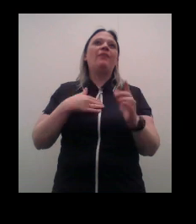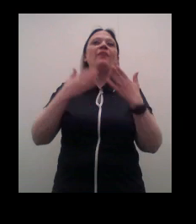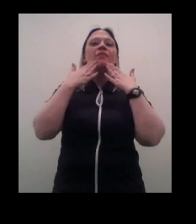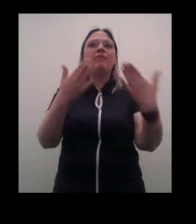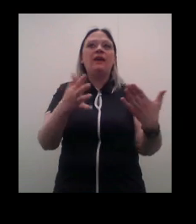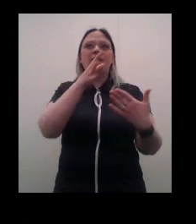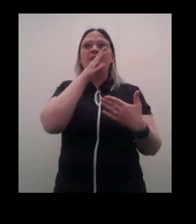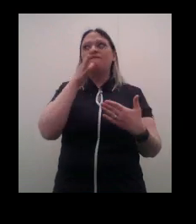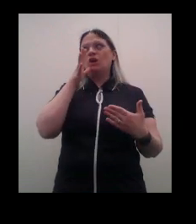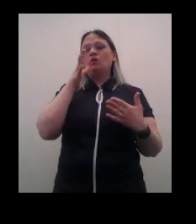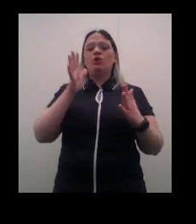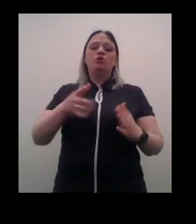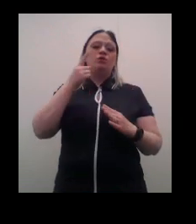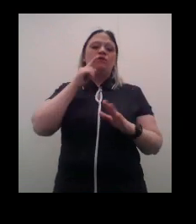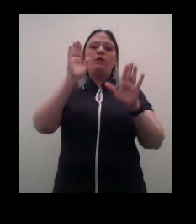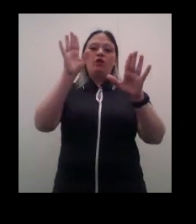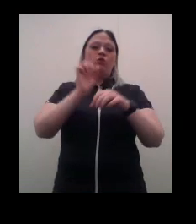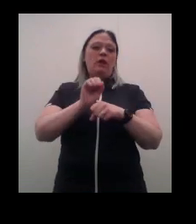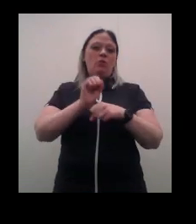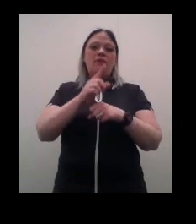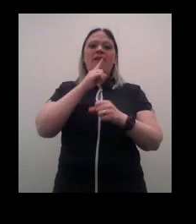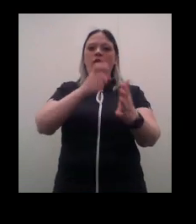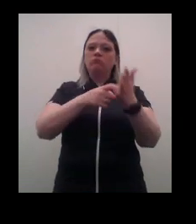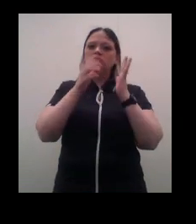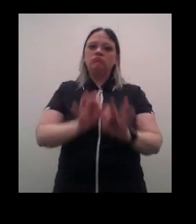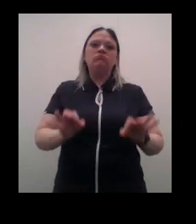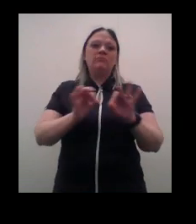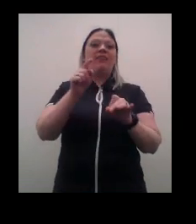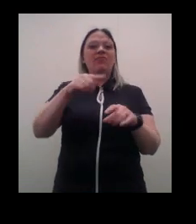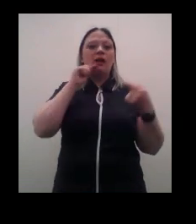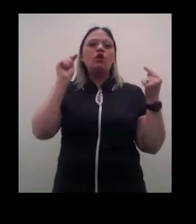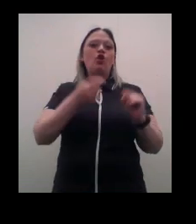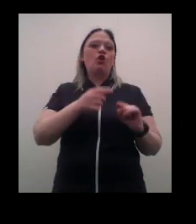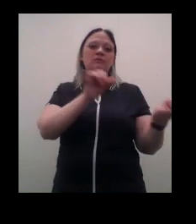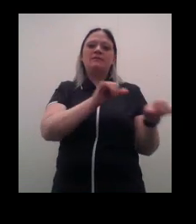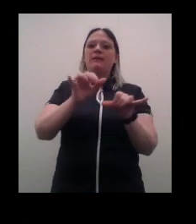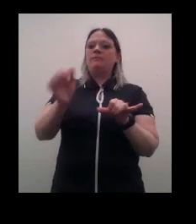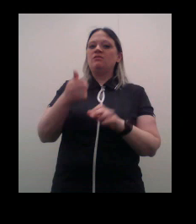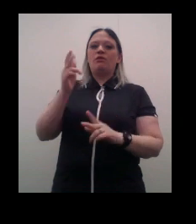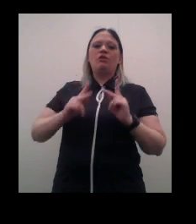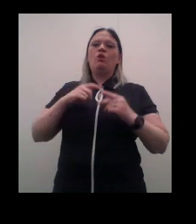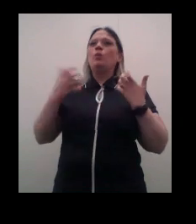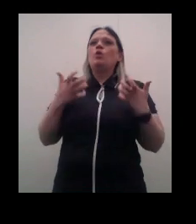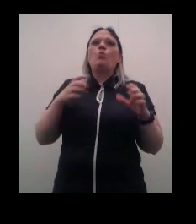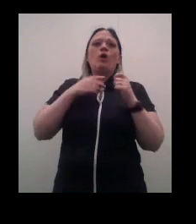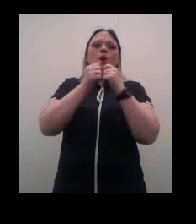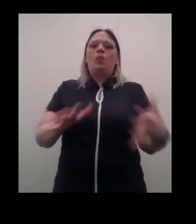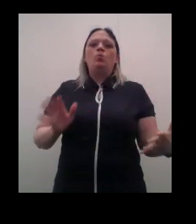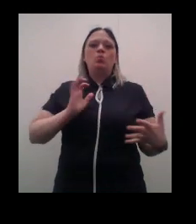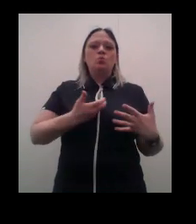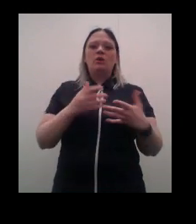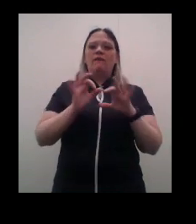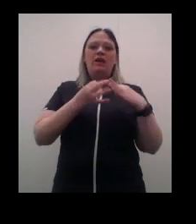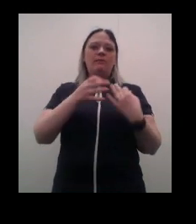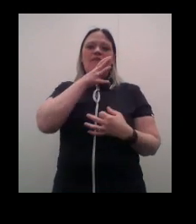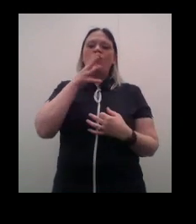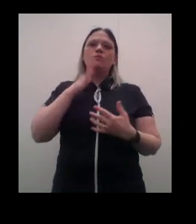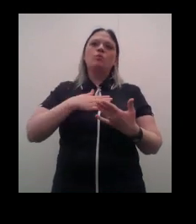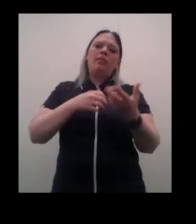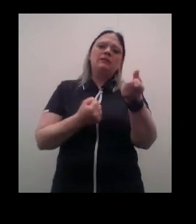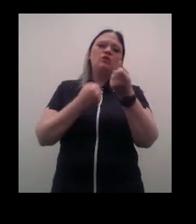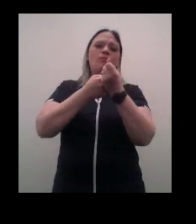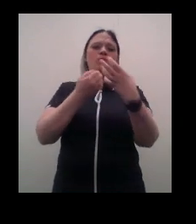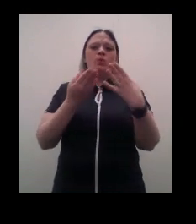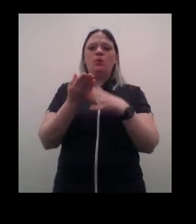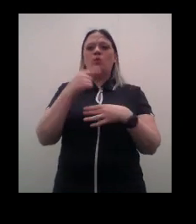great work that they do. They are essential workers, and they're hurting just like a lot of other people. We don't want to lose our family farms, so please support them through the